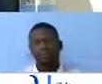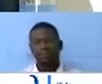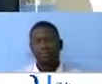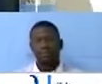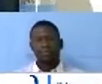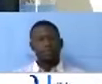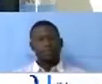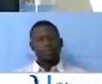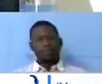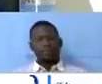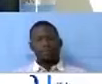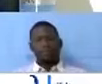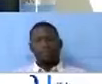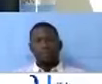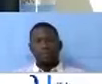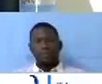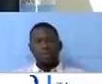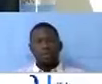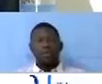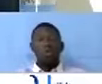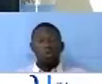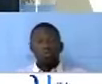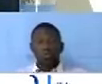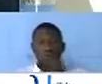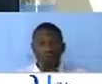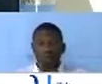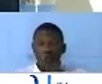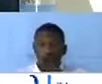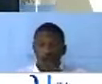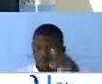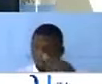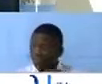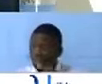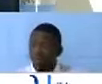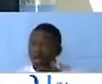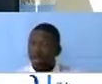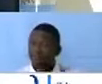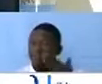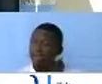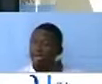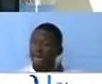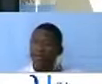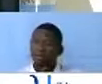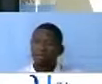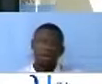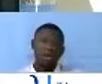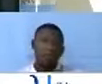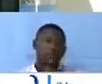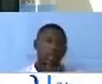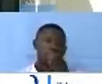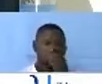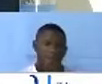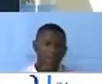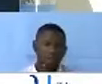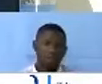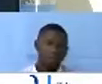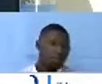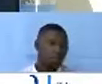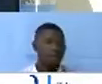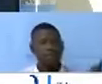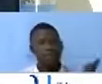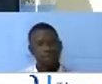moo na am ne ñoom it ñu ngi teew. Also incriminate you. Ñoom it wax nañ ne bokka nga ci. You say they are lying. Nga ne dañoo